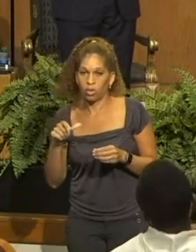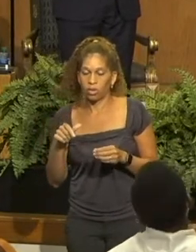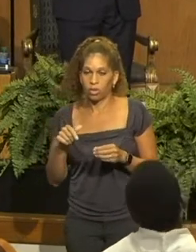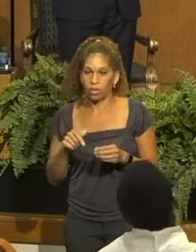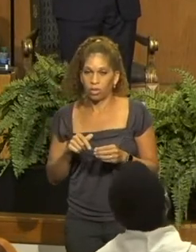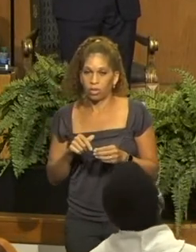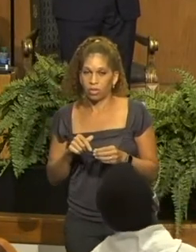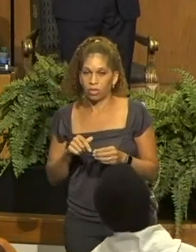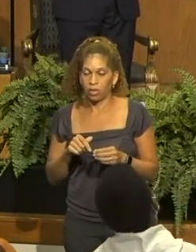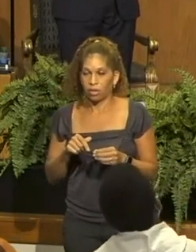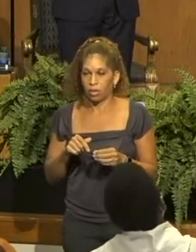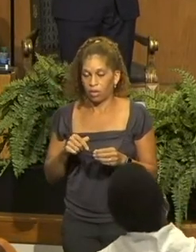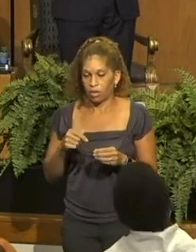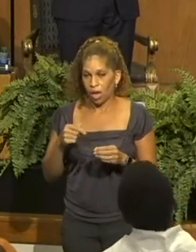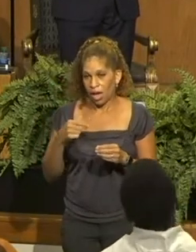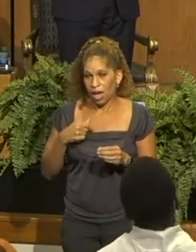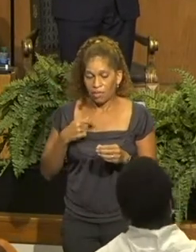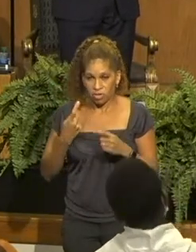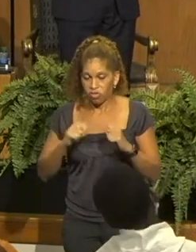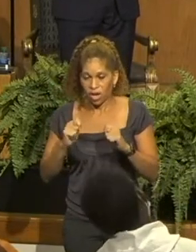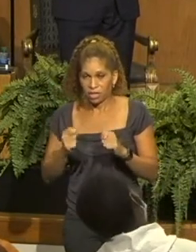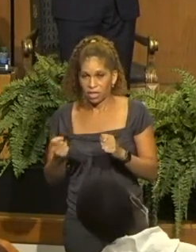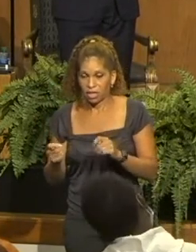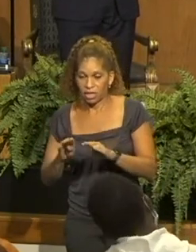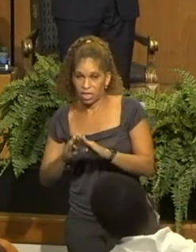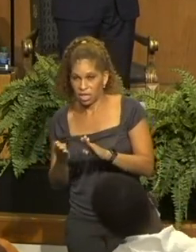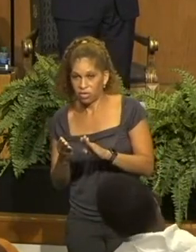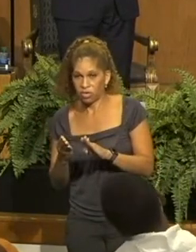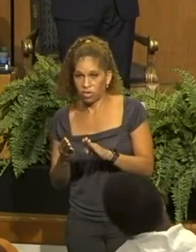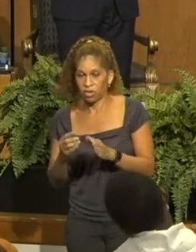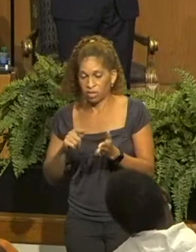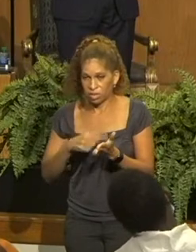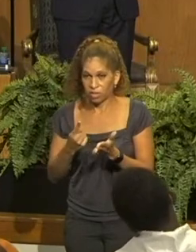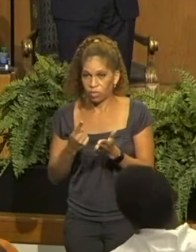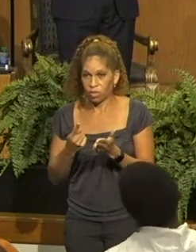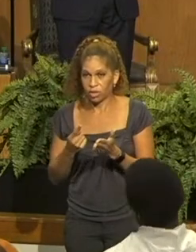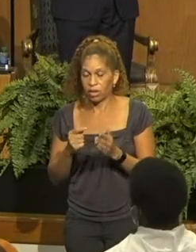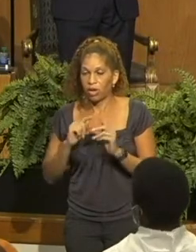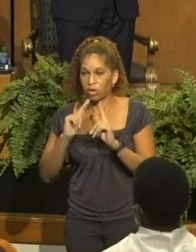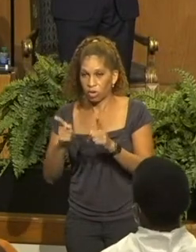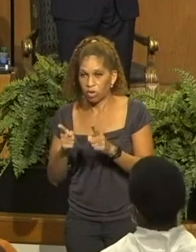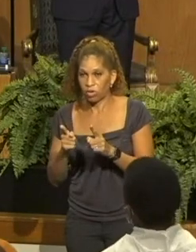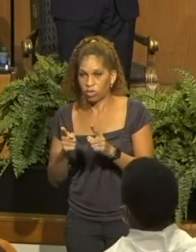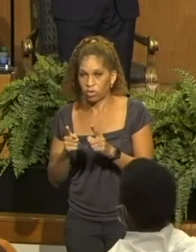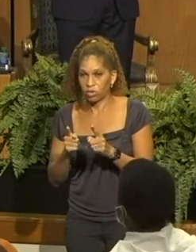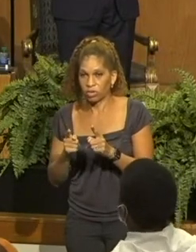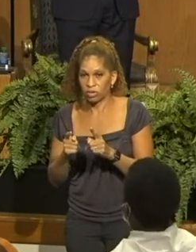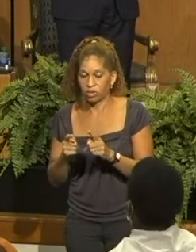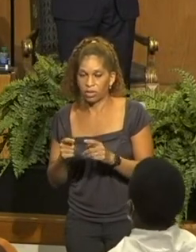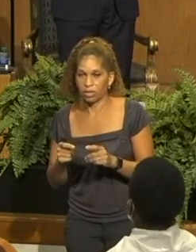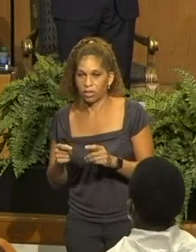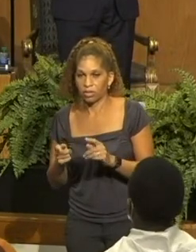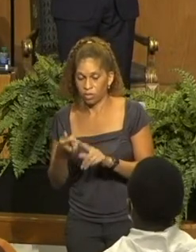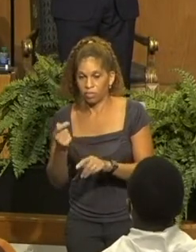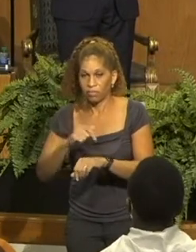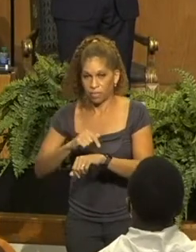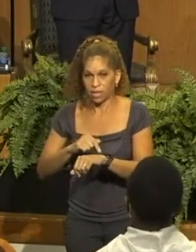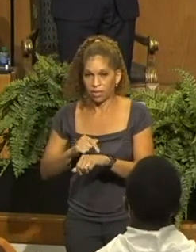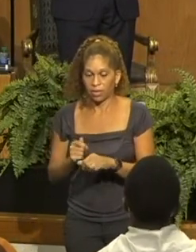trying to get in, someone else goes down ahead of me." Jesus then said, "Get